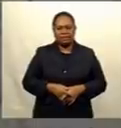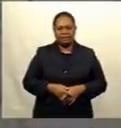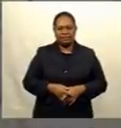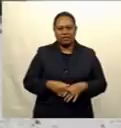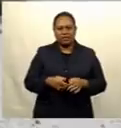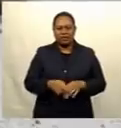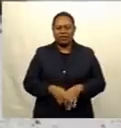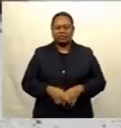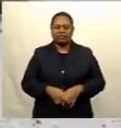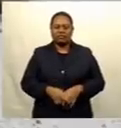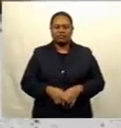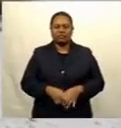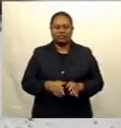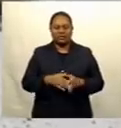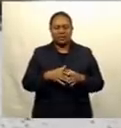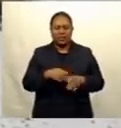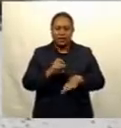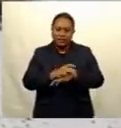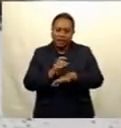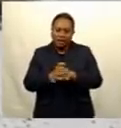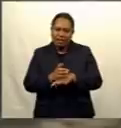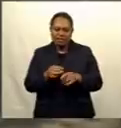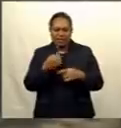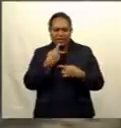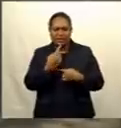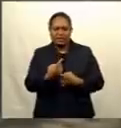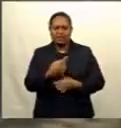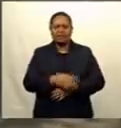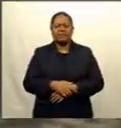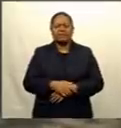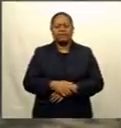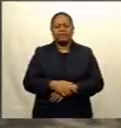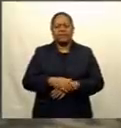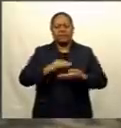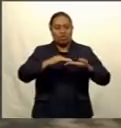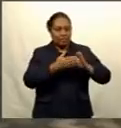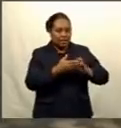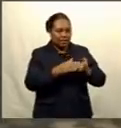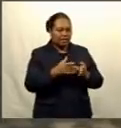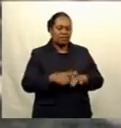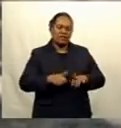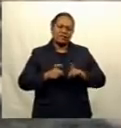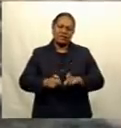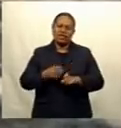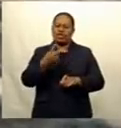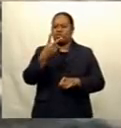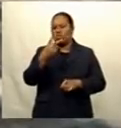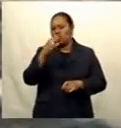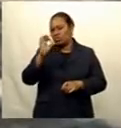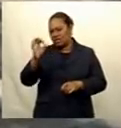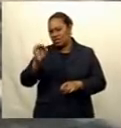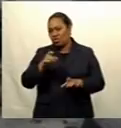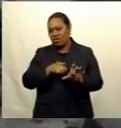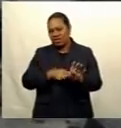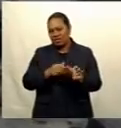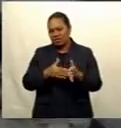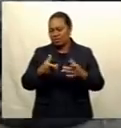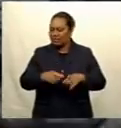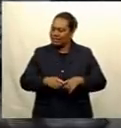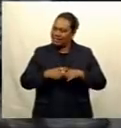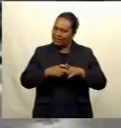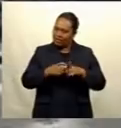it's spring. Advisory Councillor Teresa Weiss says the community has been here for 200 years and it is quite difficult